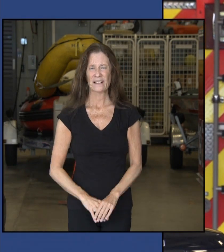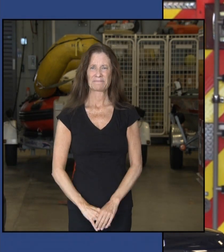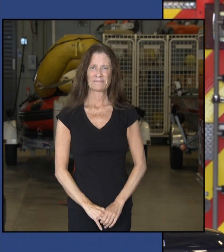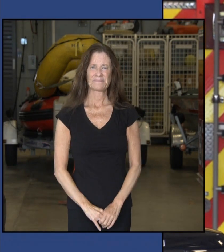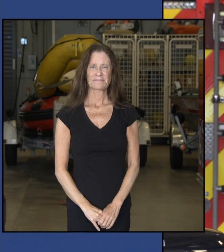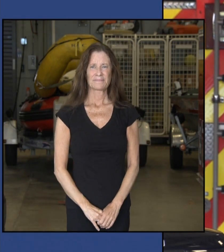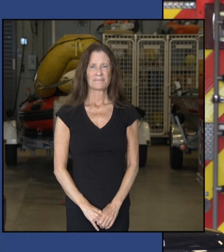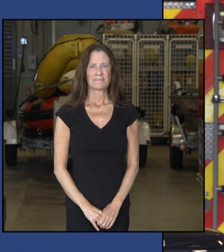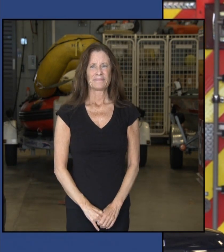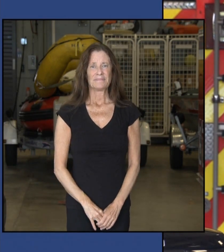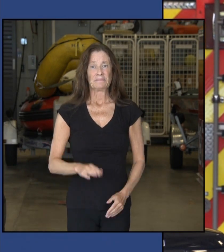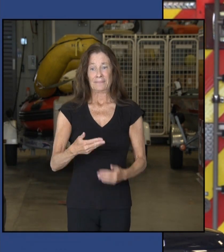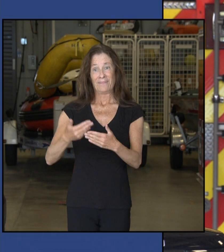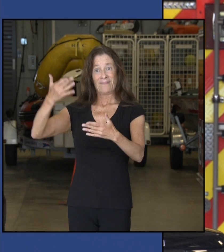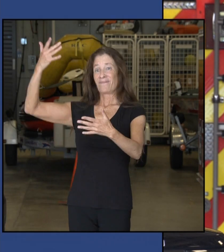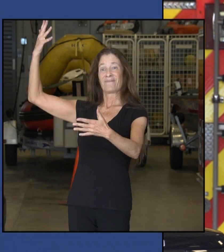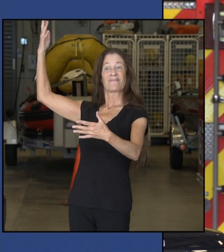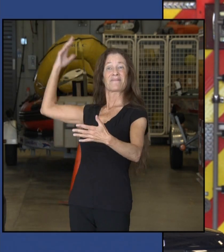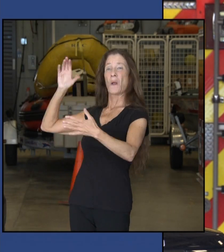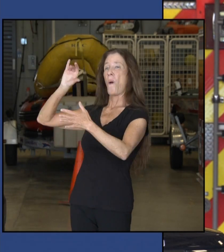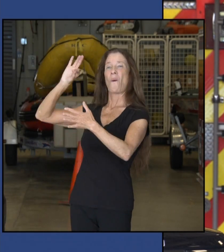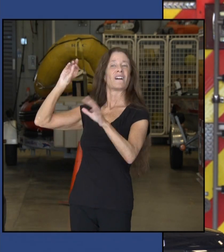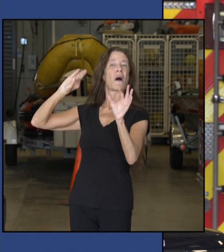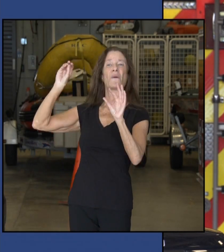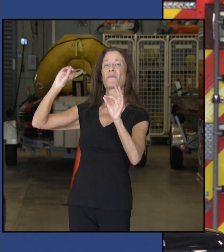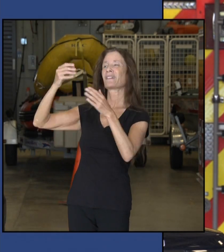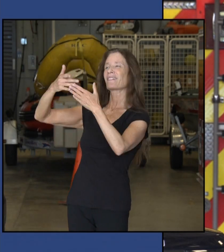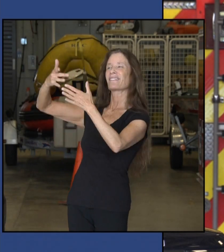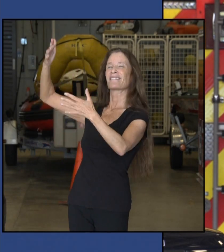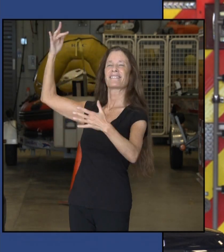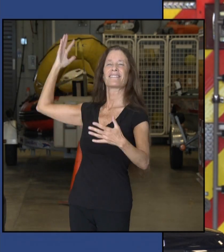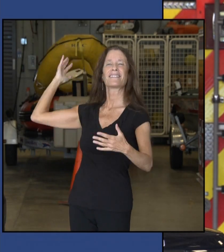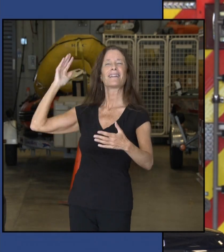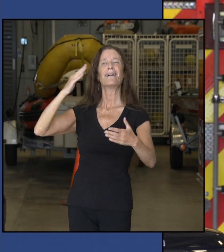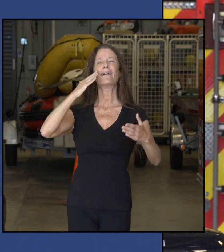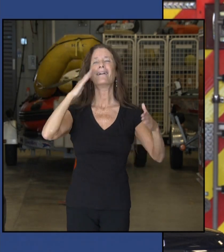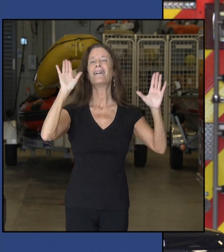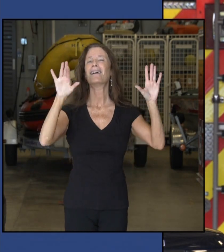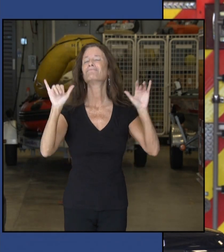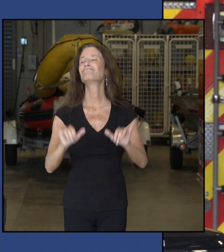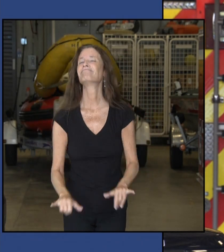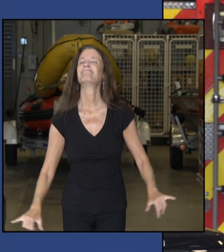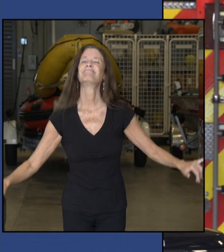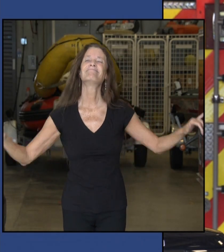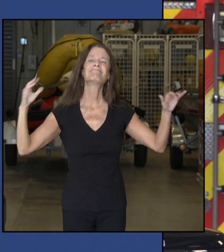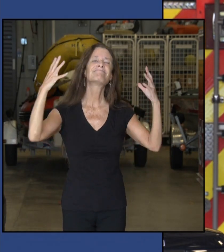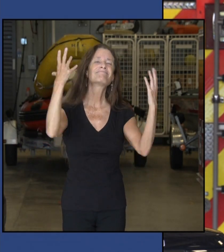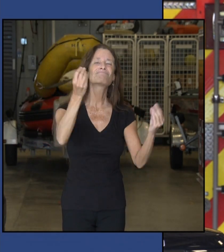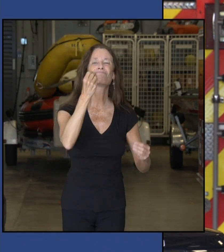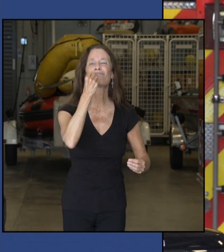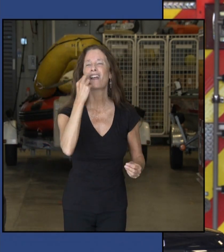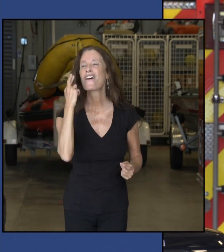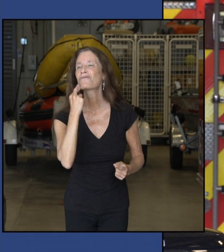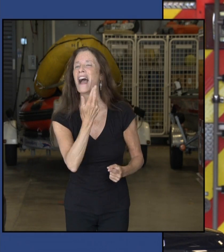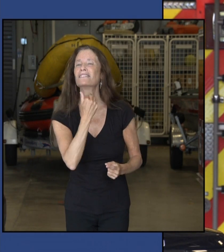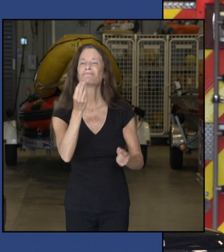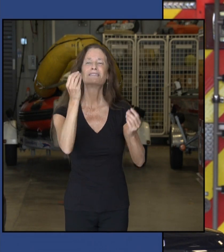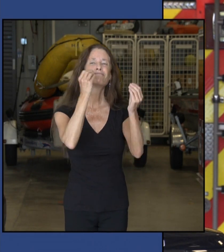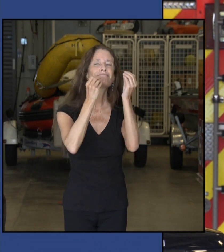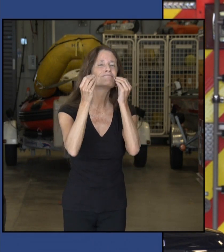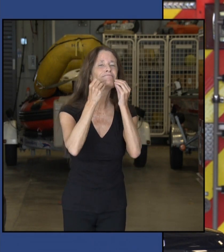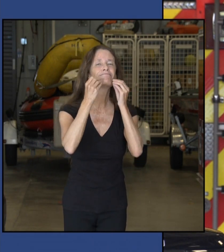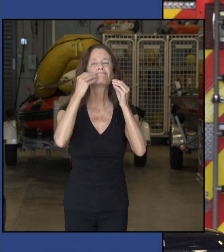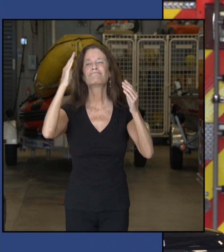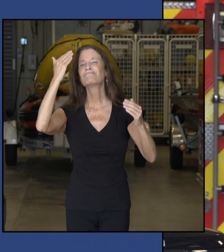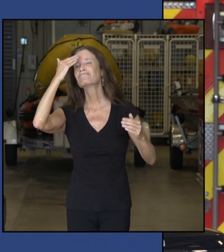COVID-19, most of us took the restaurants for granted. Even though we ate most of our meals outside, right? Half of those were away from